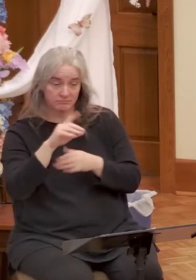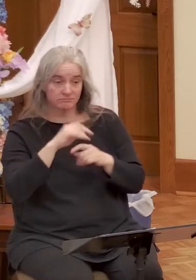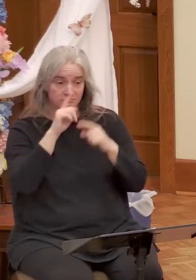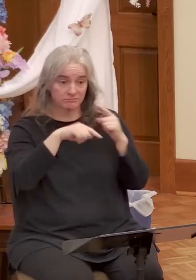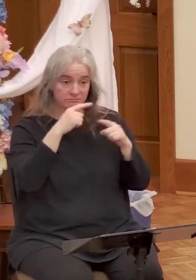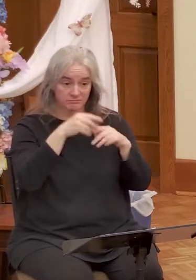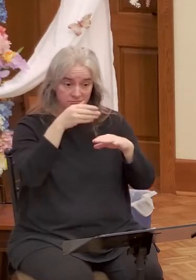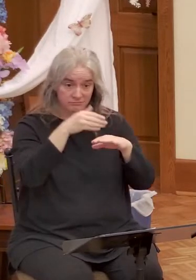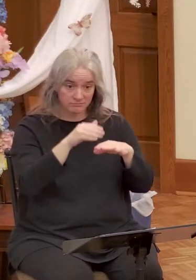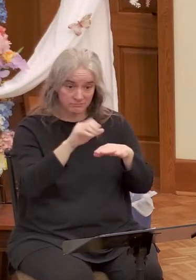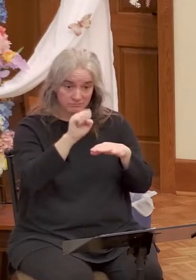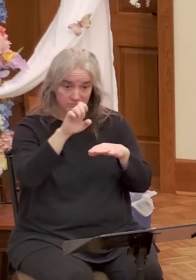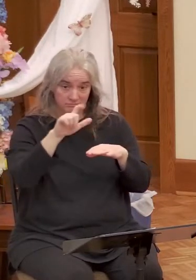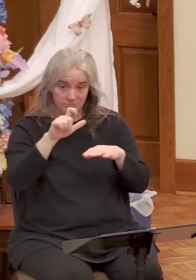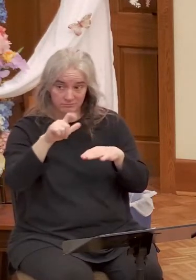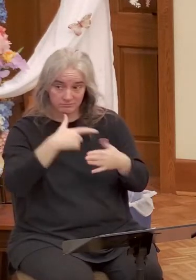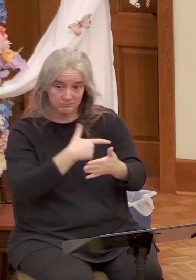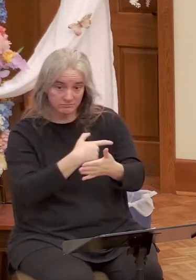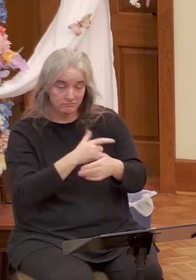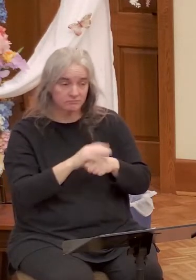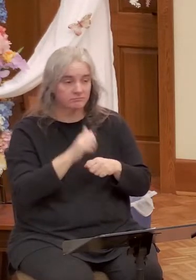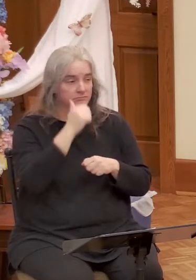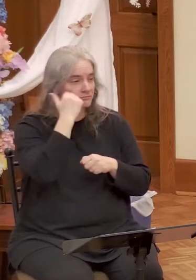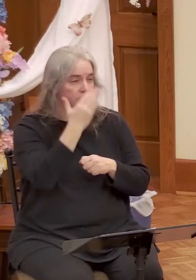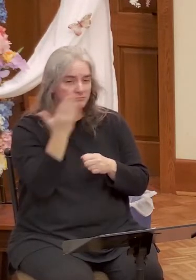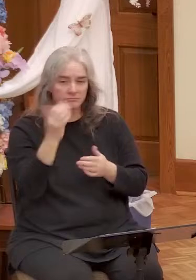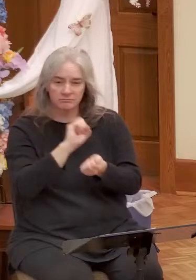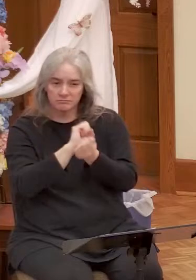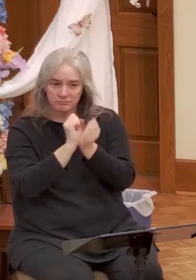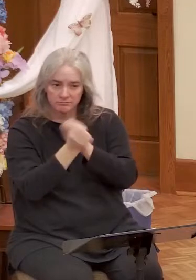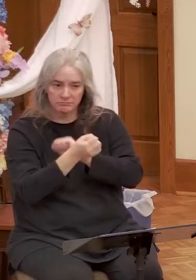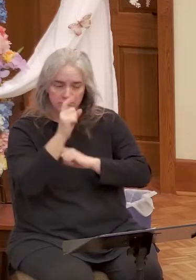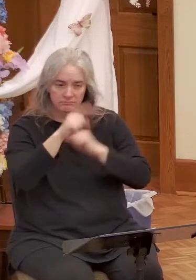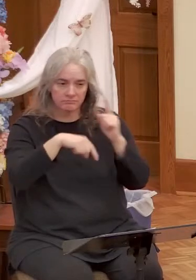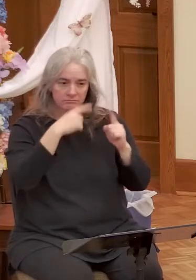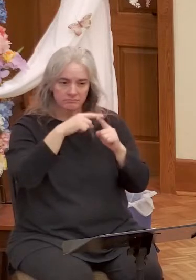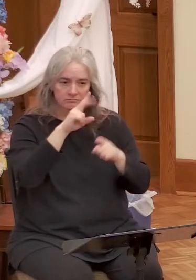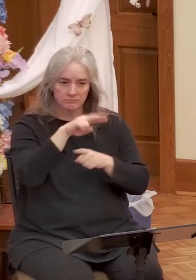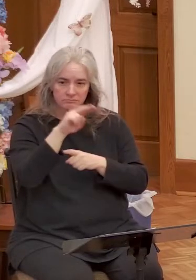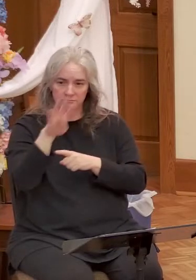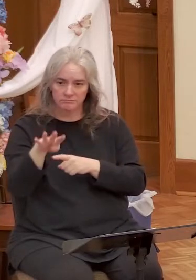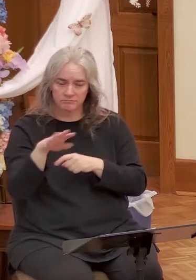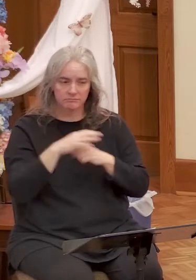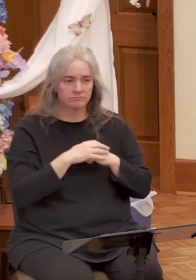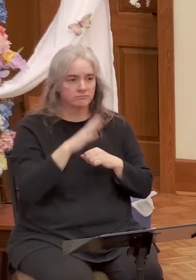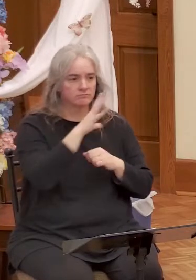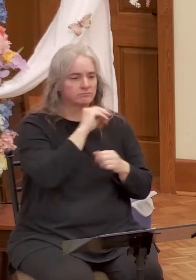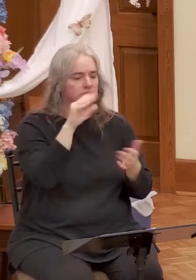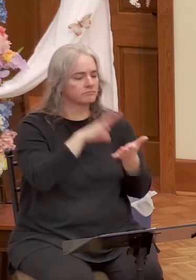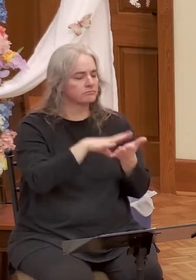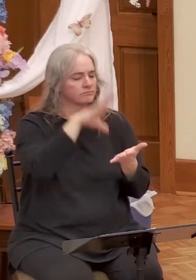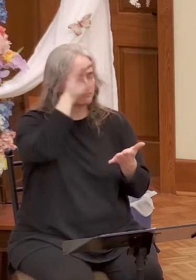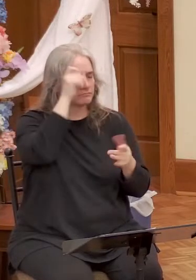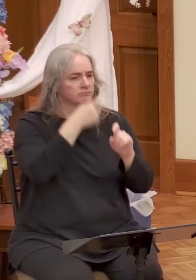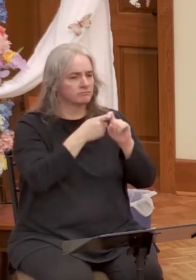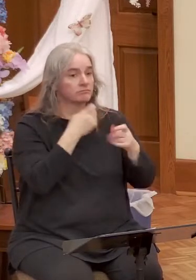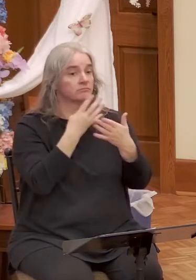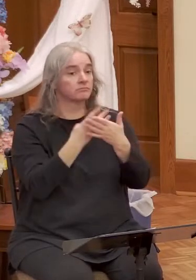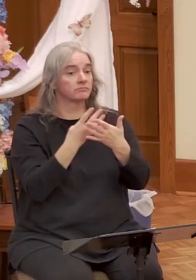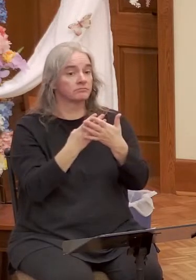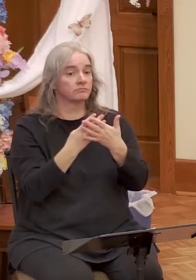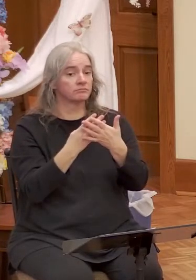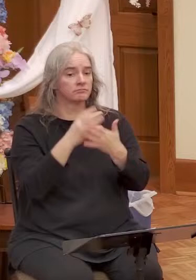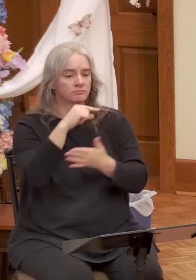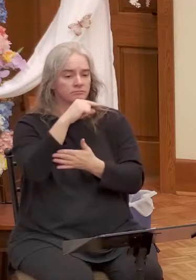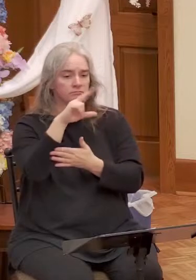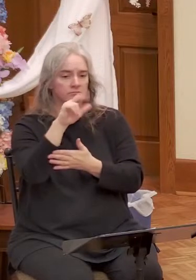Everything changed for him when he was 24 and he learned from his prison guard that he